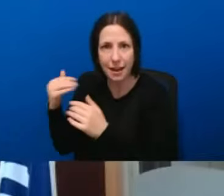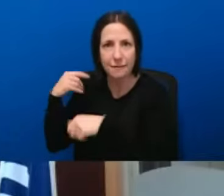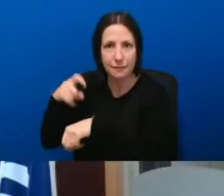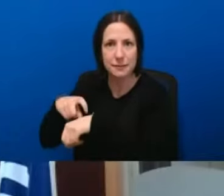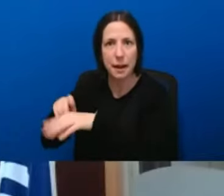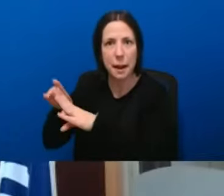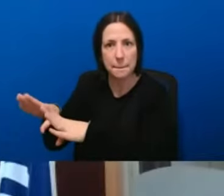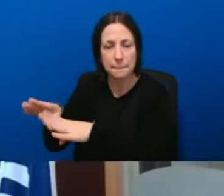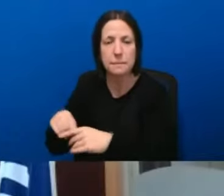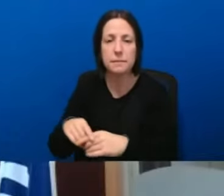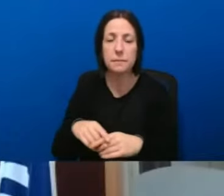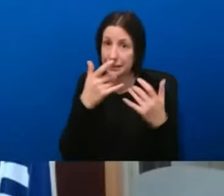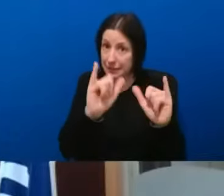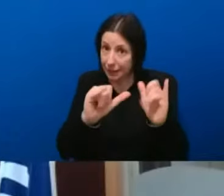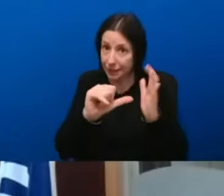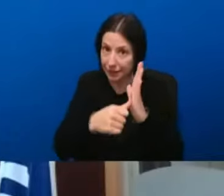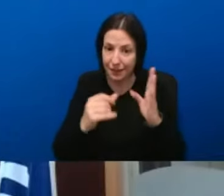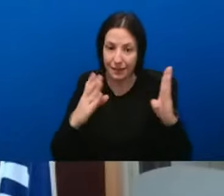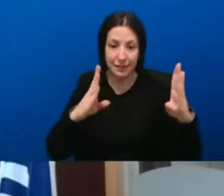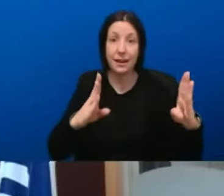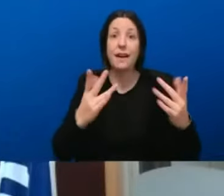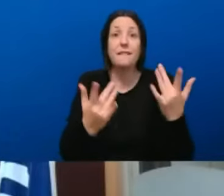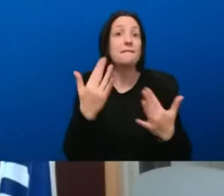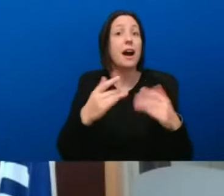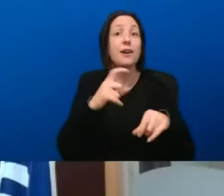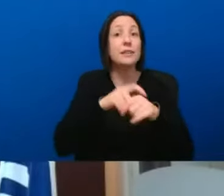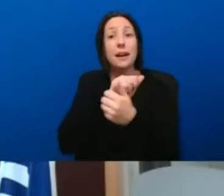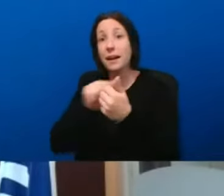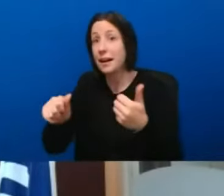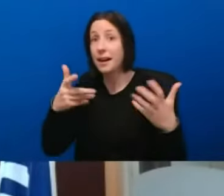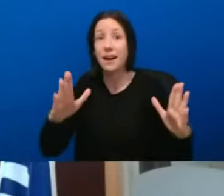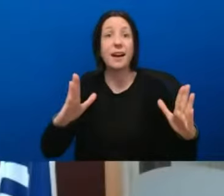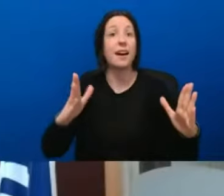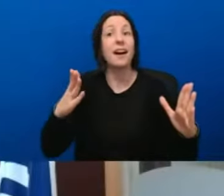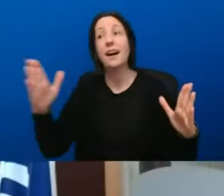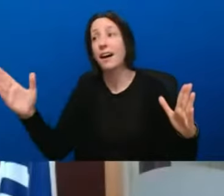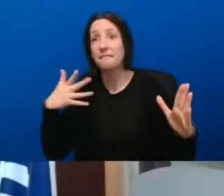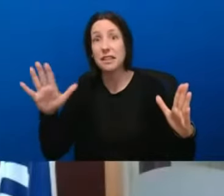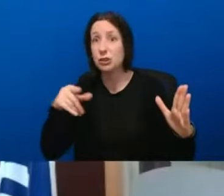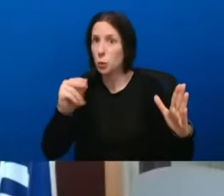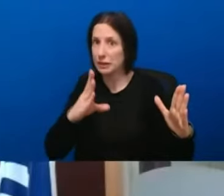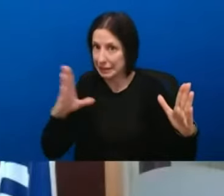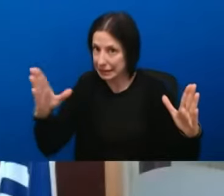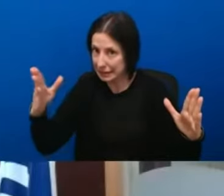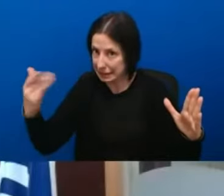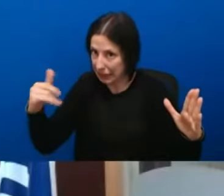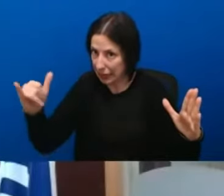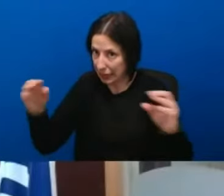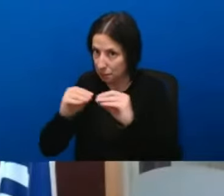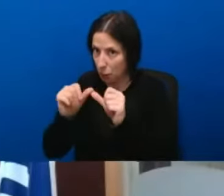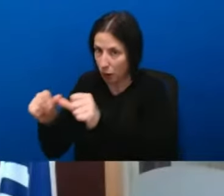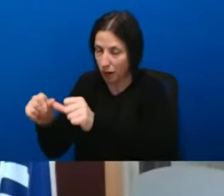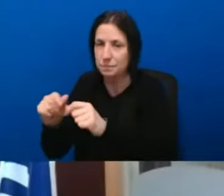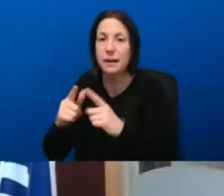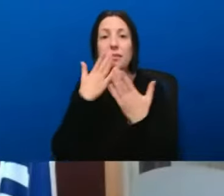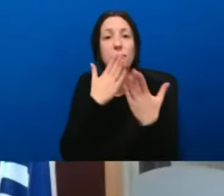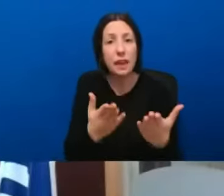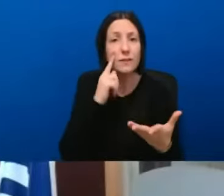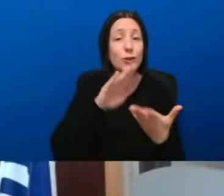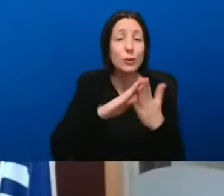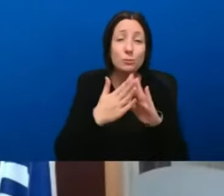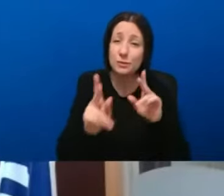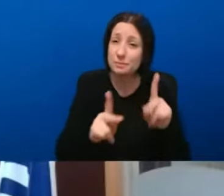But first off, I just want to thank all the communities that we've been present in through the course of the last 4 months